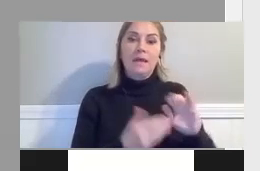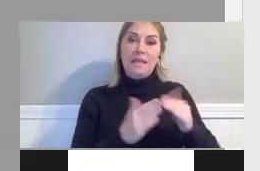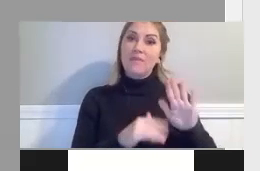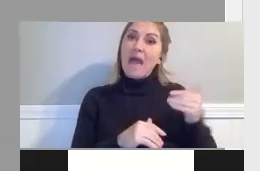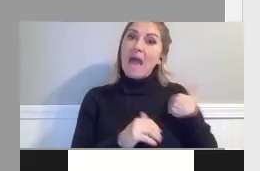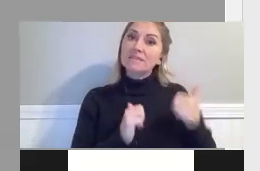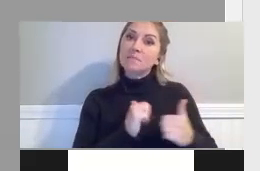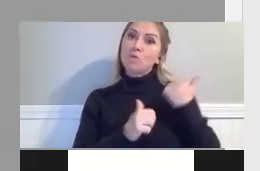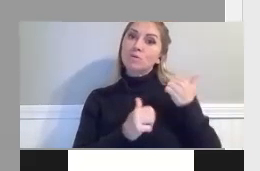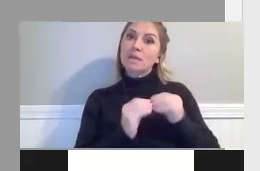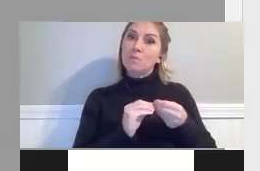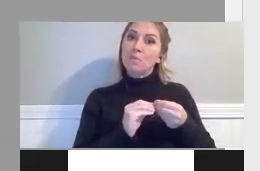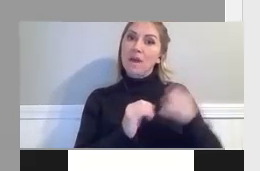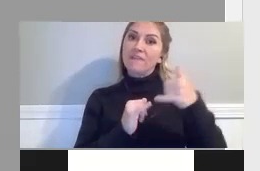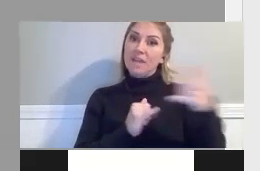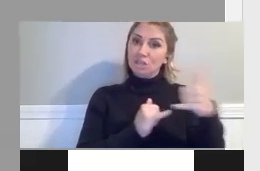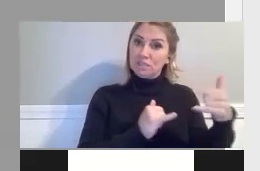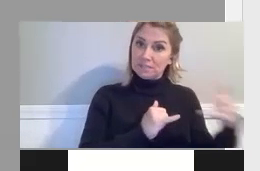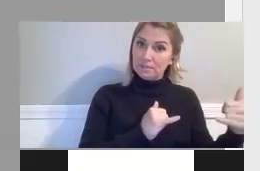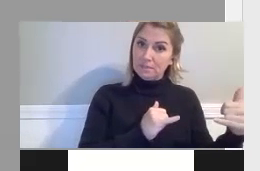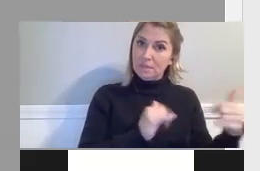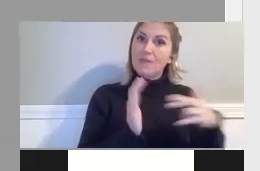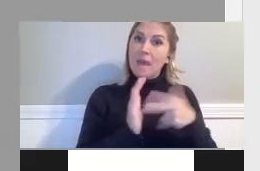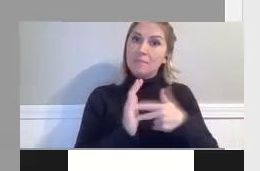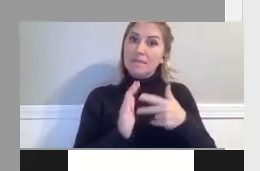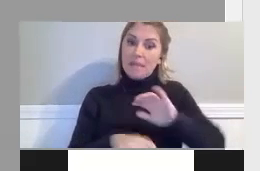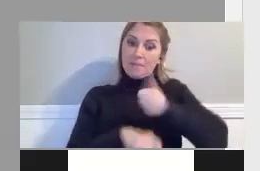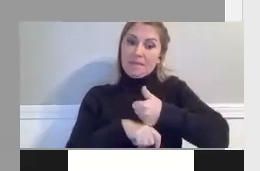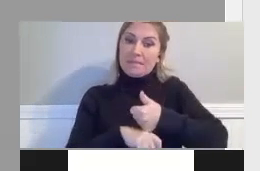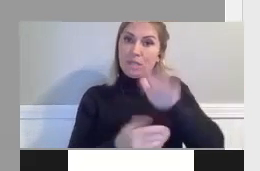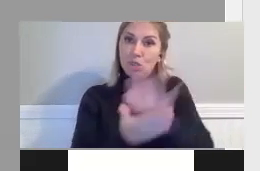most number of edges. That means that placing a school in the middle of that town